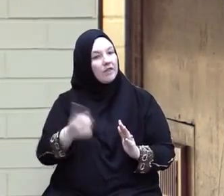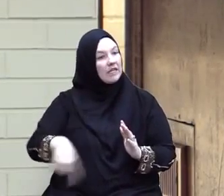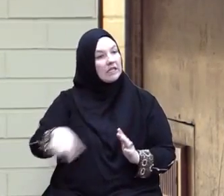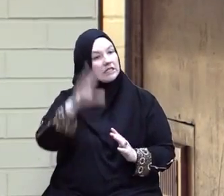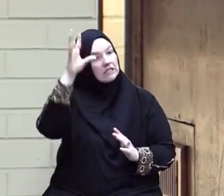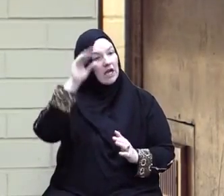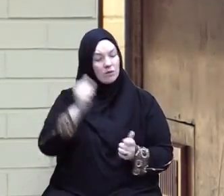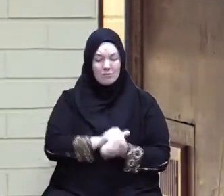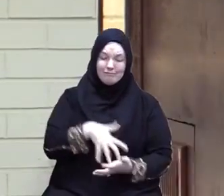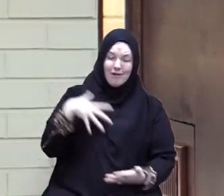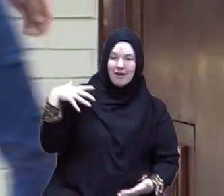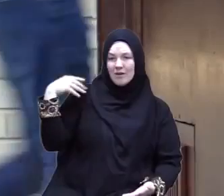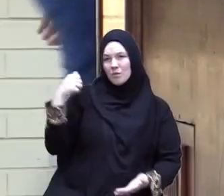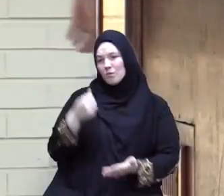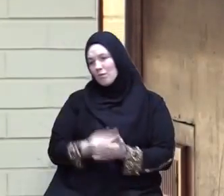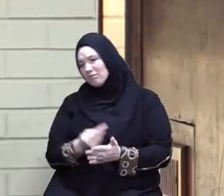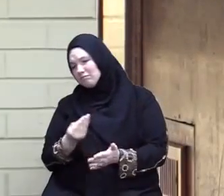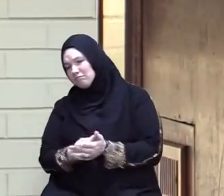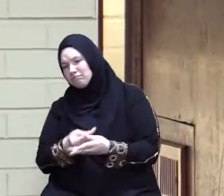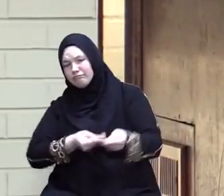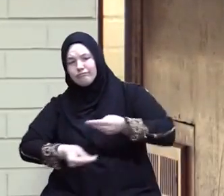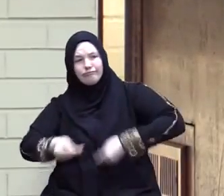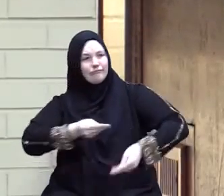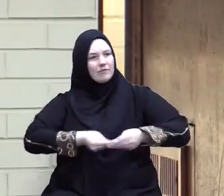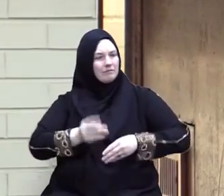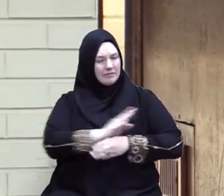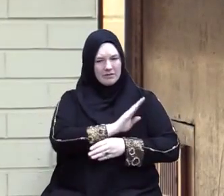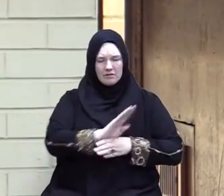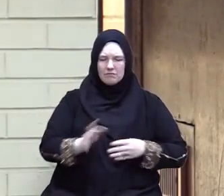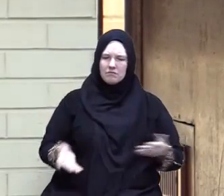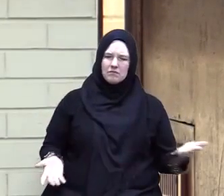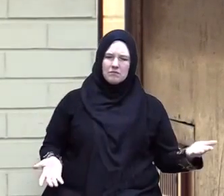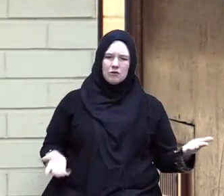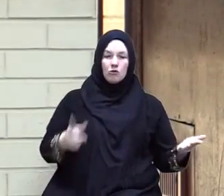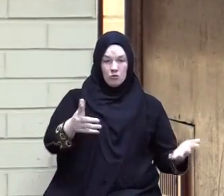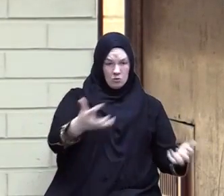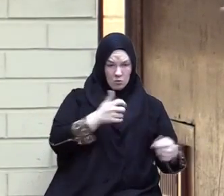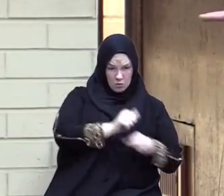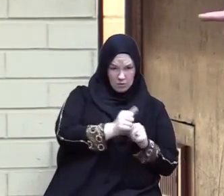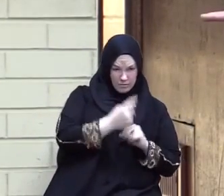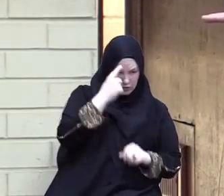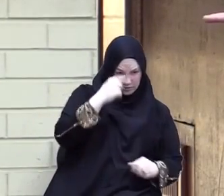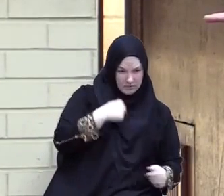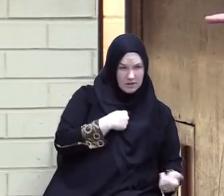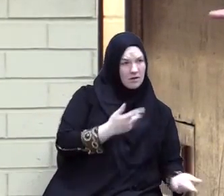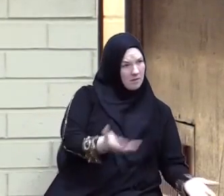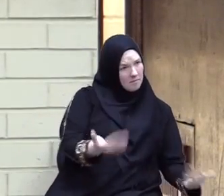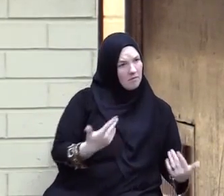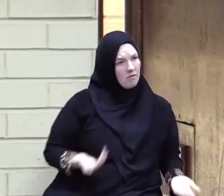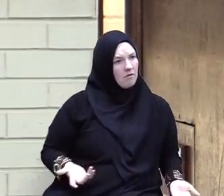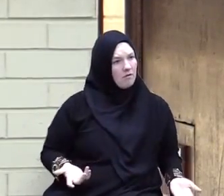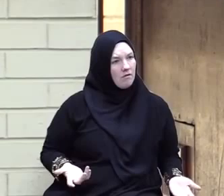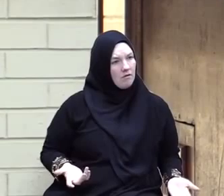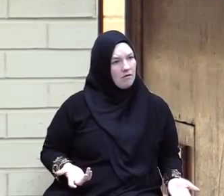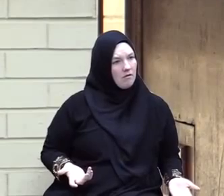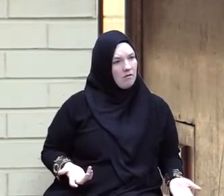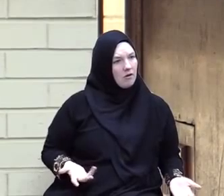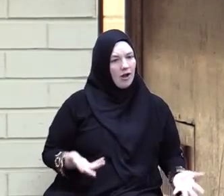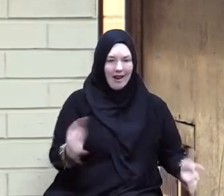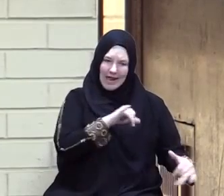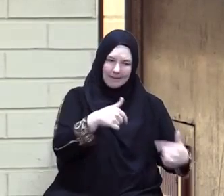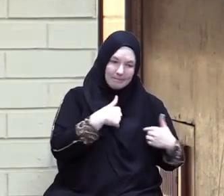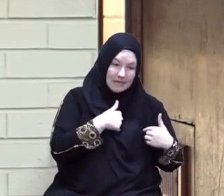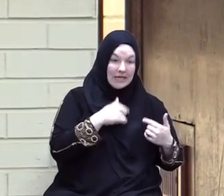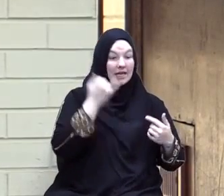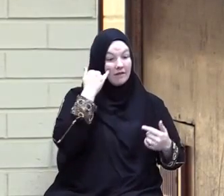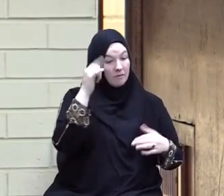their money and wealth and trade and business, they say, do you want us to be like these fools? No. So